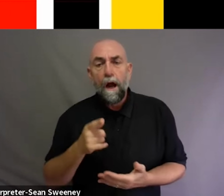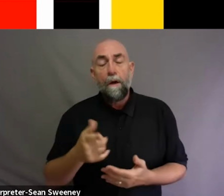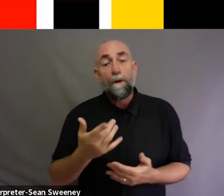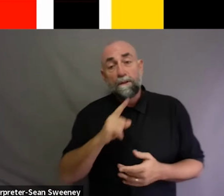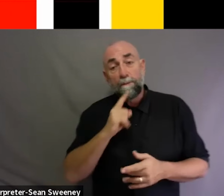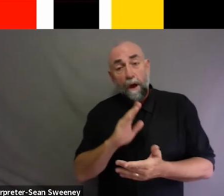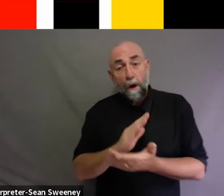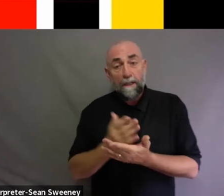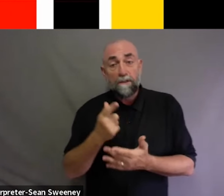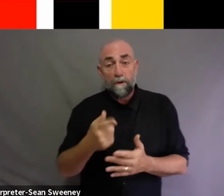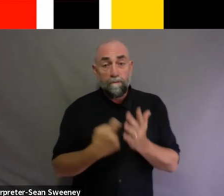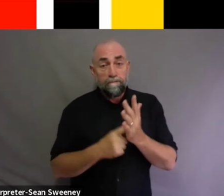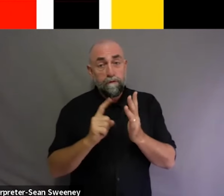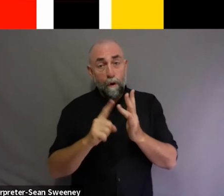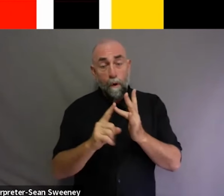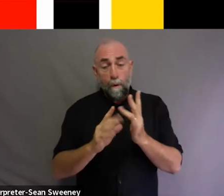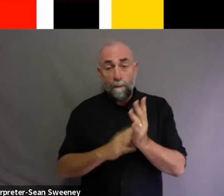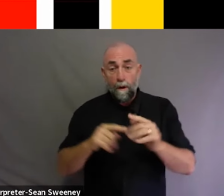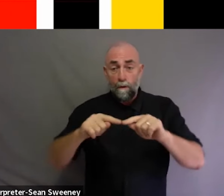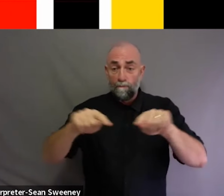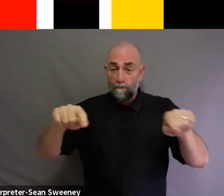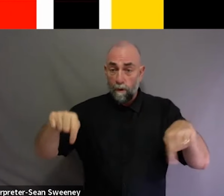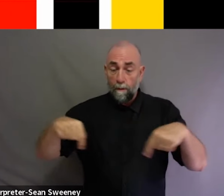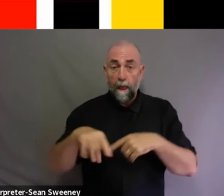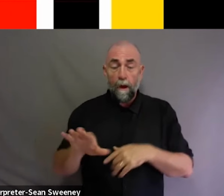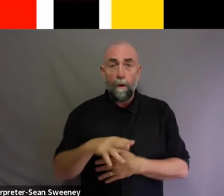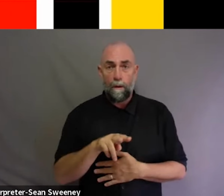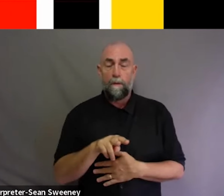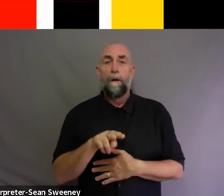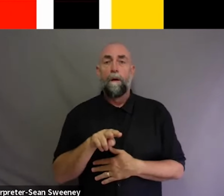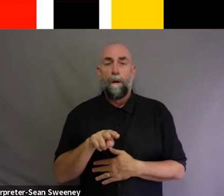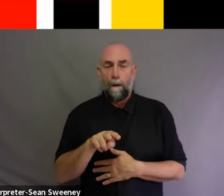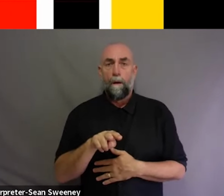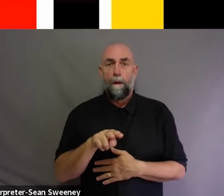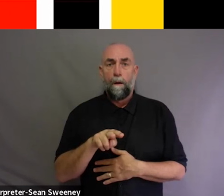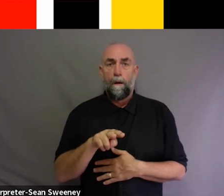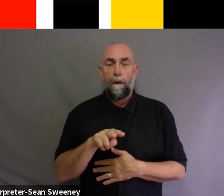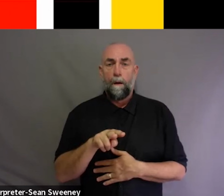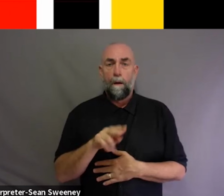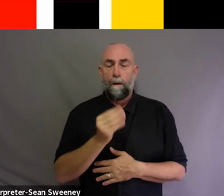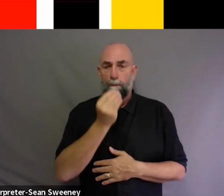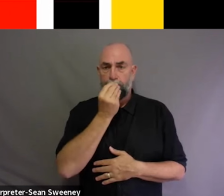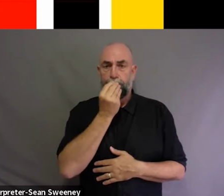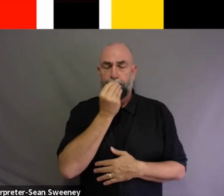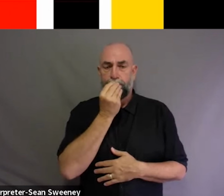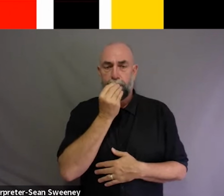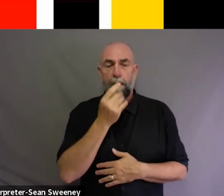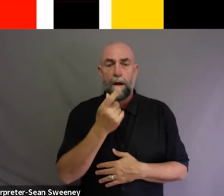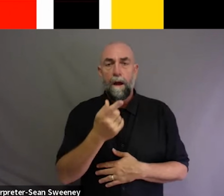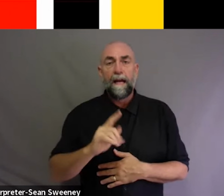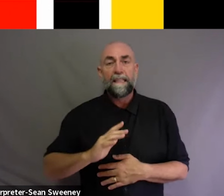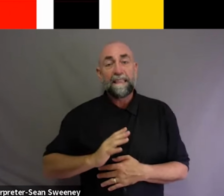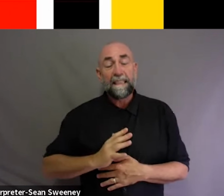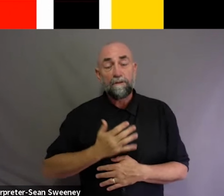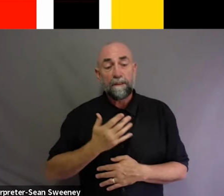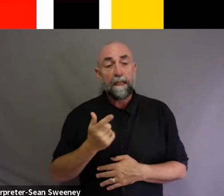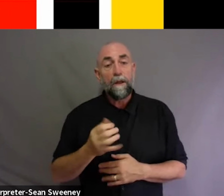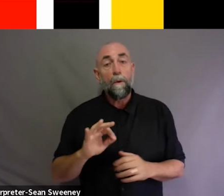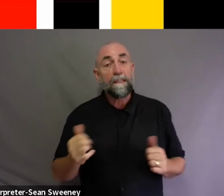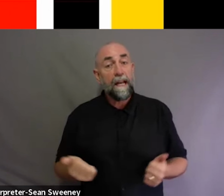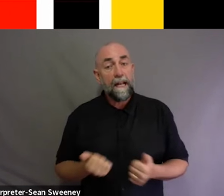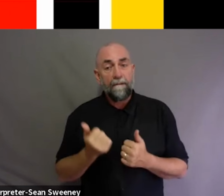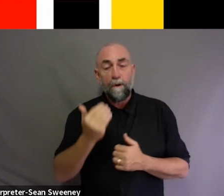silence, particularly if there weren't any young women in the class to balance all of those young men.